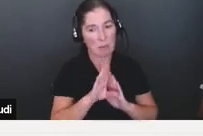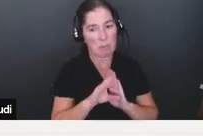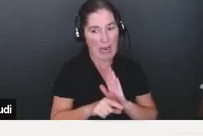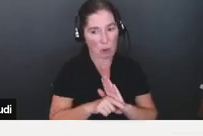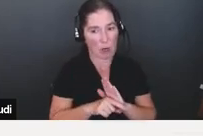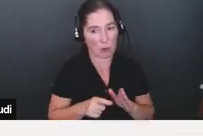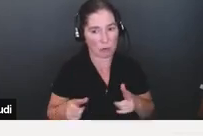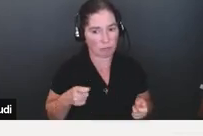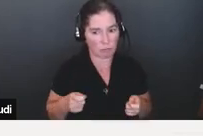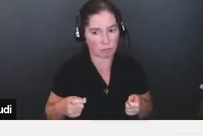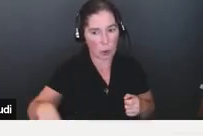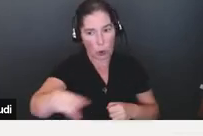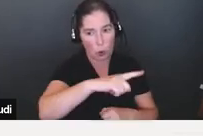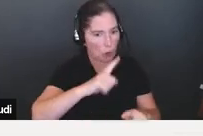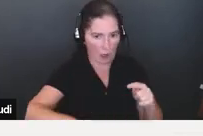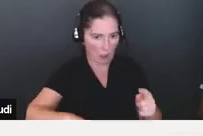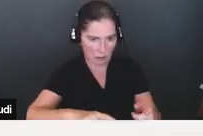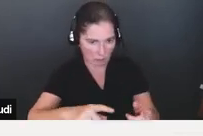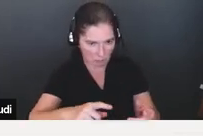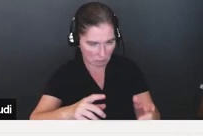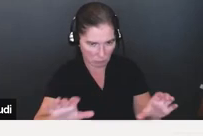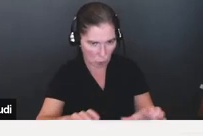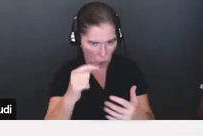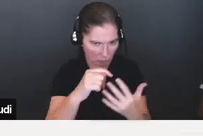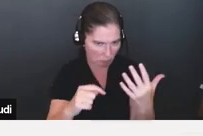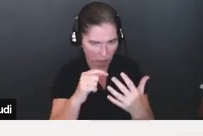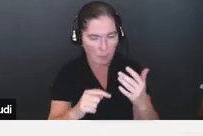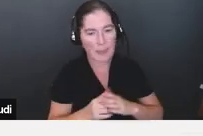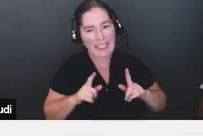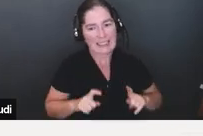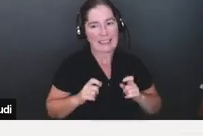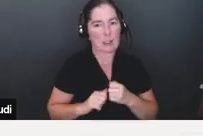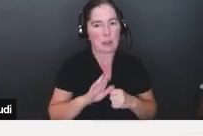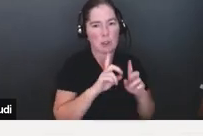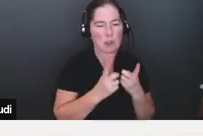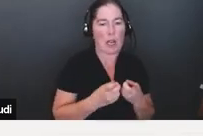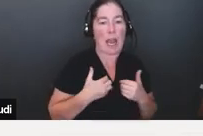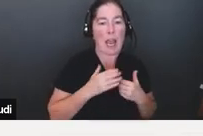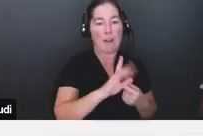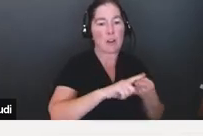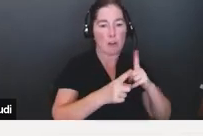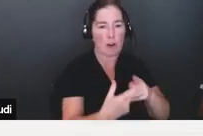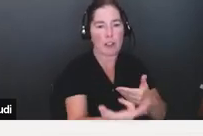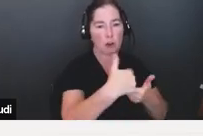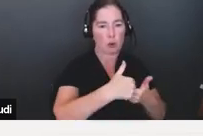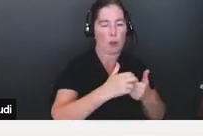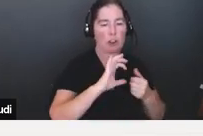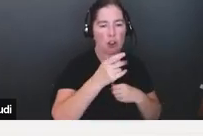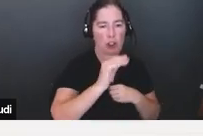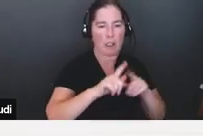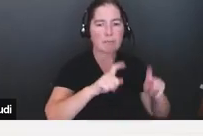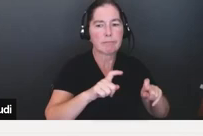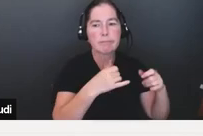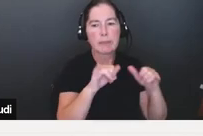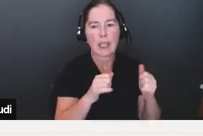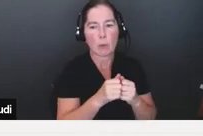always control. So I would want to test this out in my district, maybe have a friend join a channel just to see if we could do more than